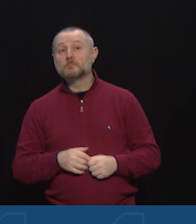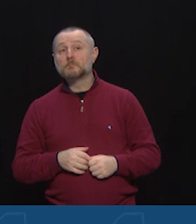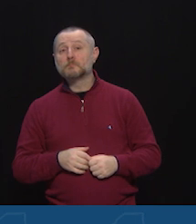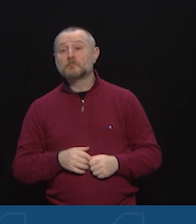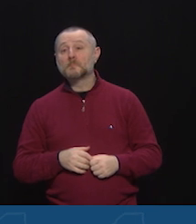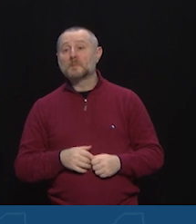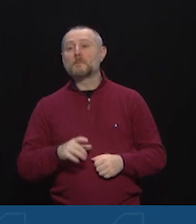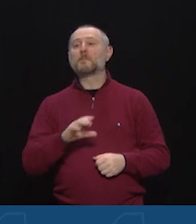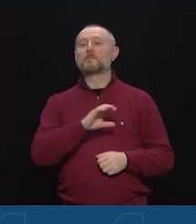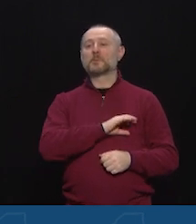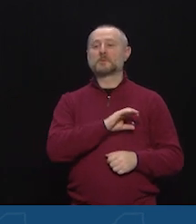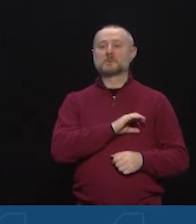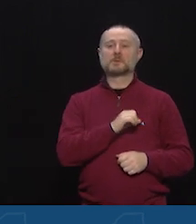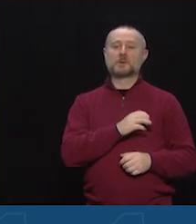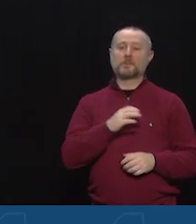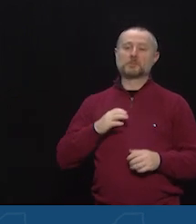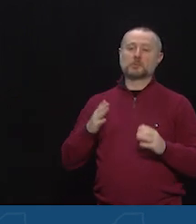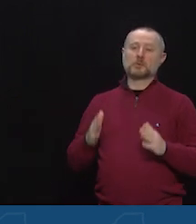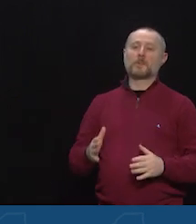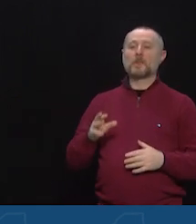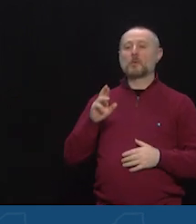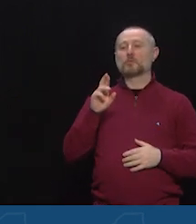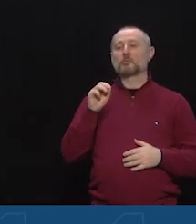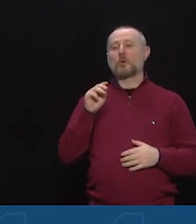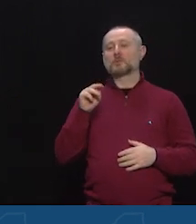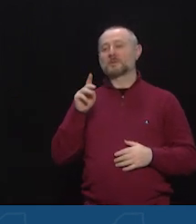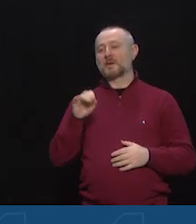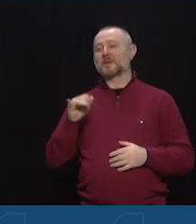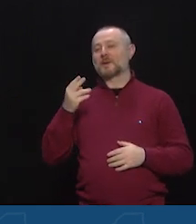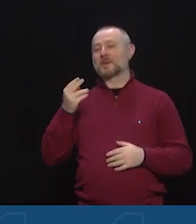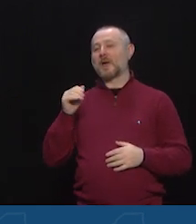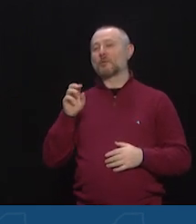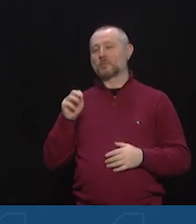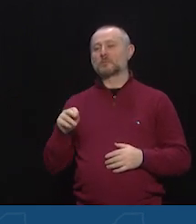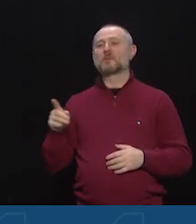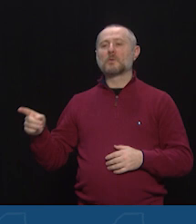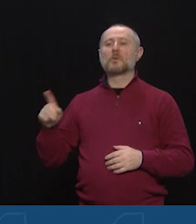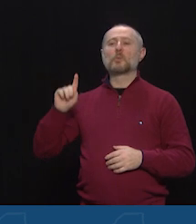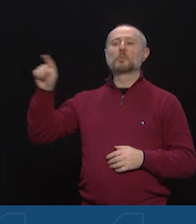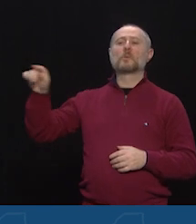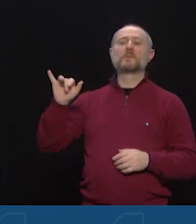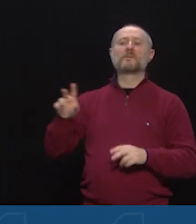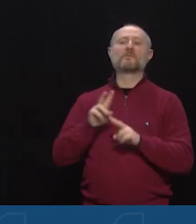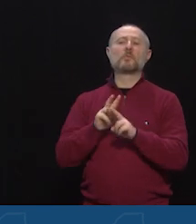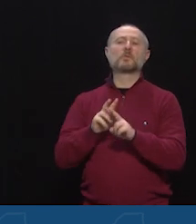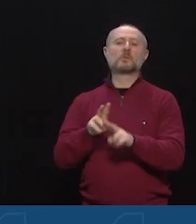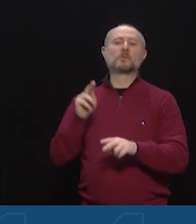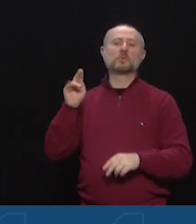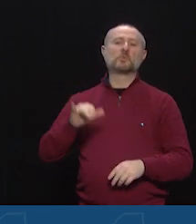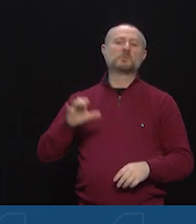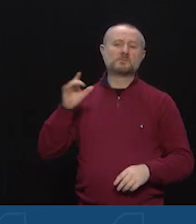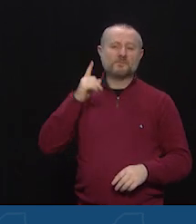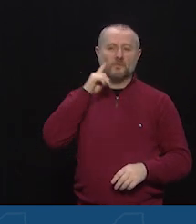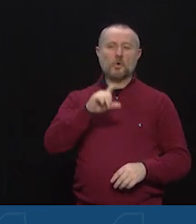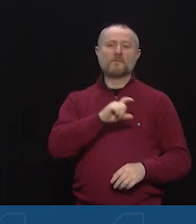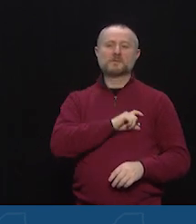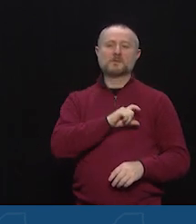police commissioner, Rodney Harrison. Like the governor, he was attending the funeral today for Officer